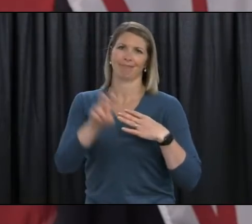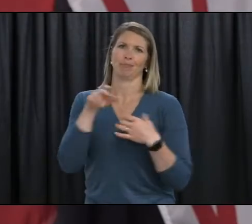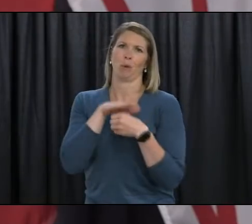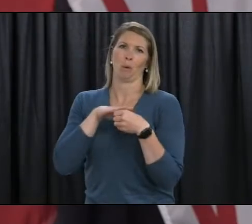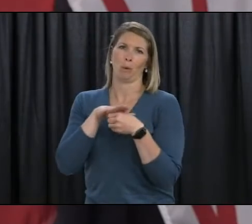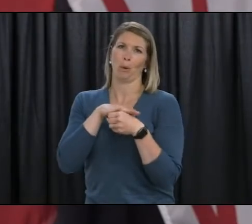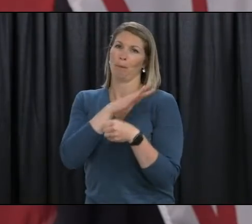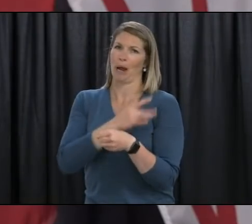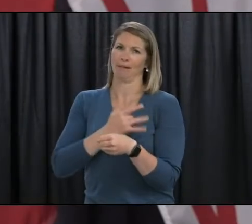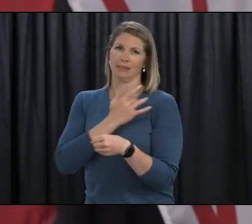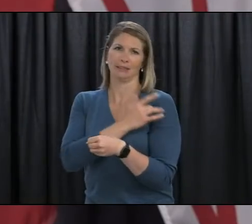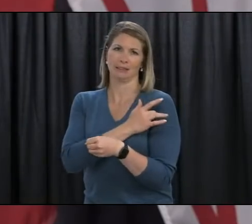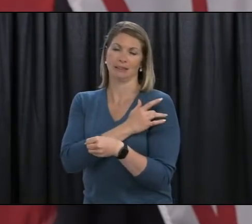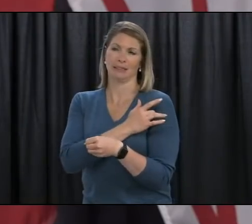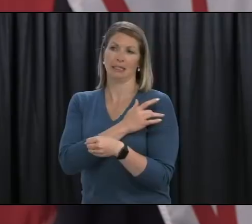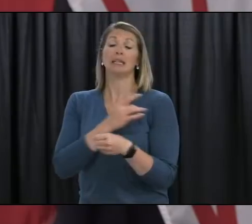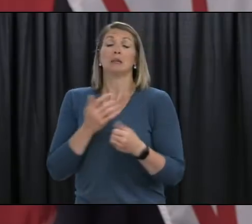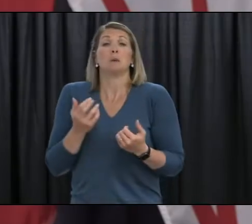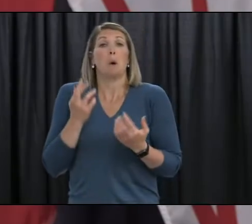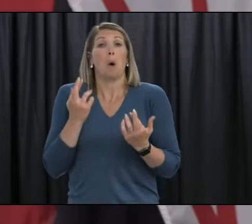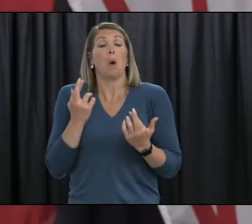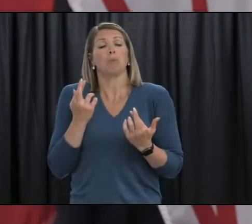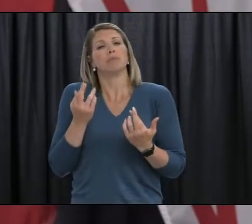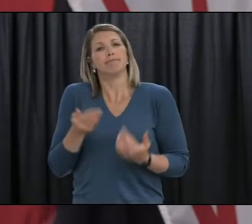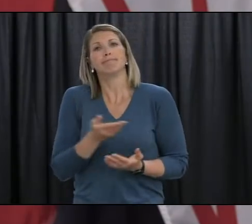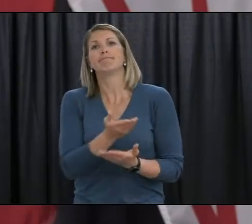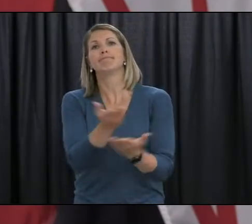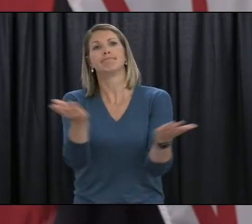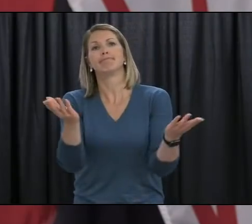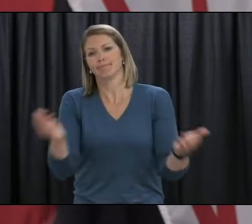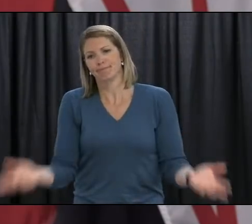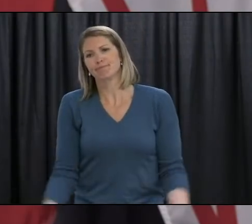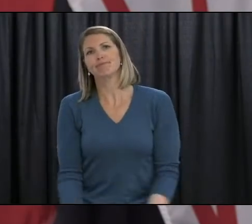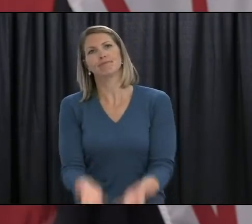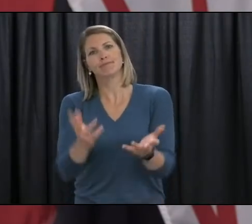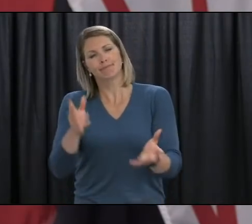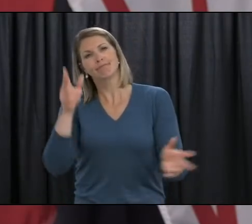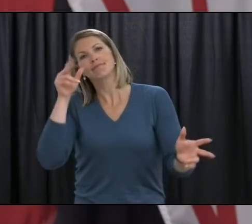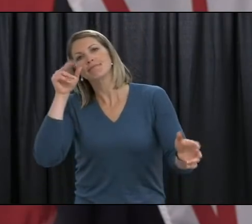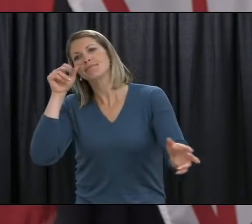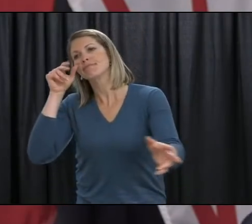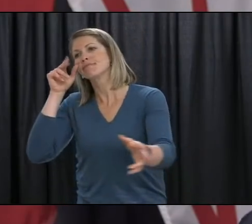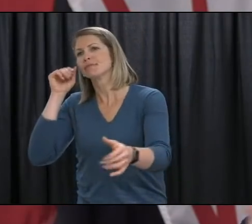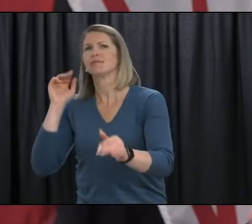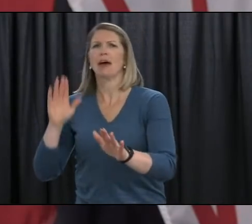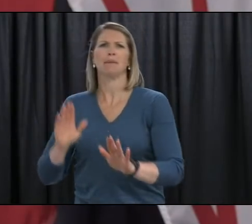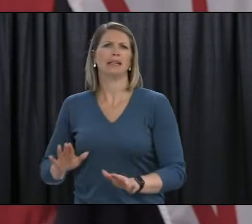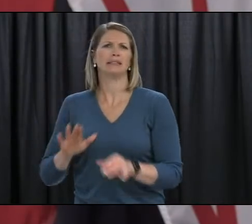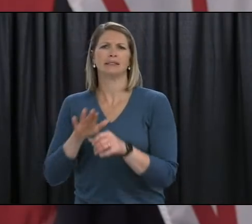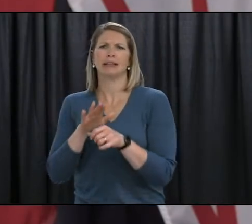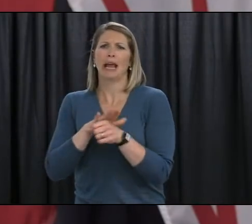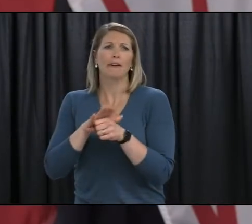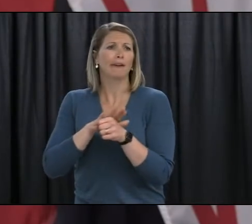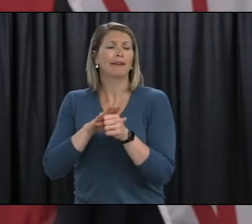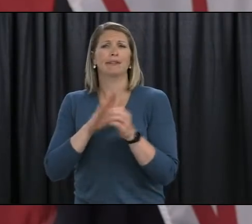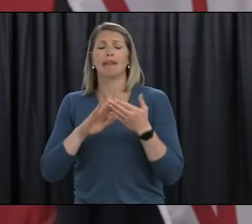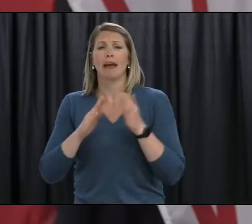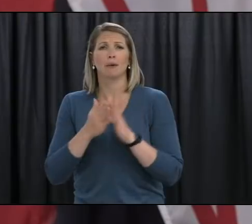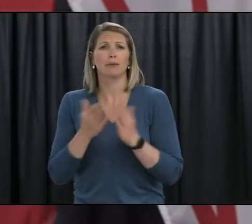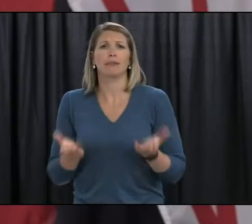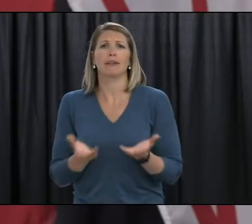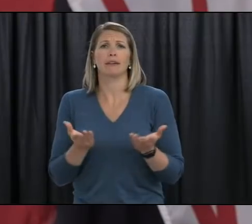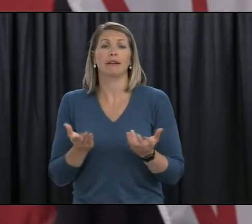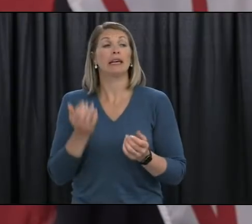people have a little more freedom of moving around as they should and explore some of the great things that we have in our province. So for those that are coming into